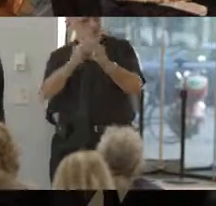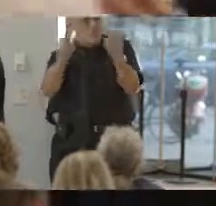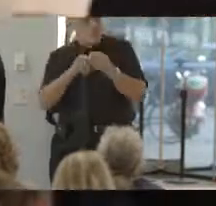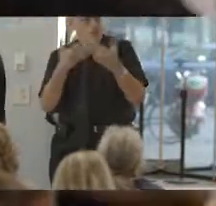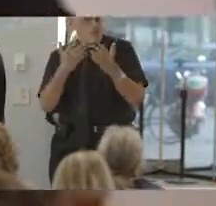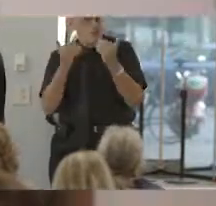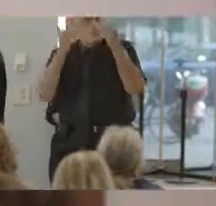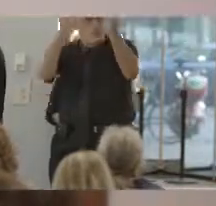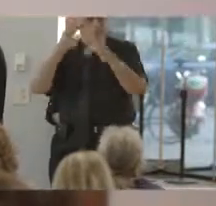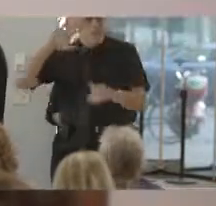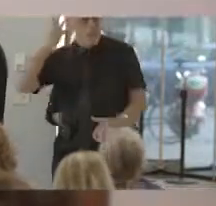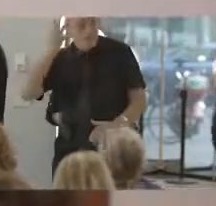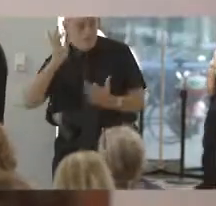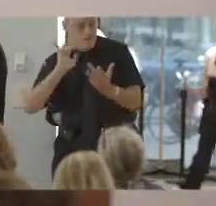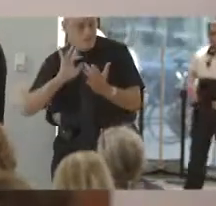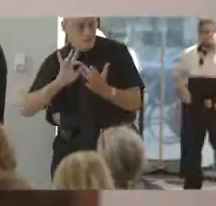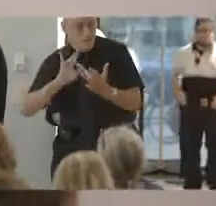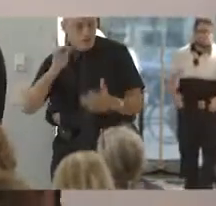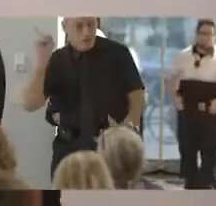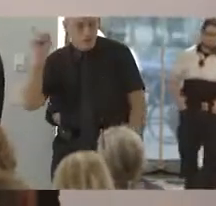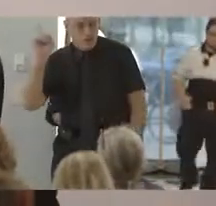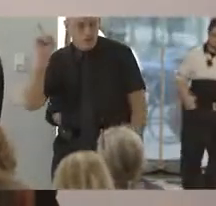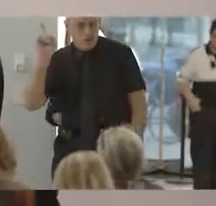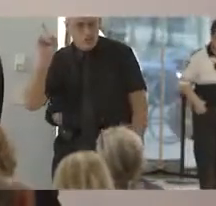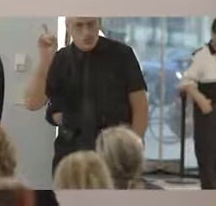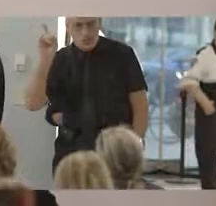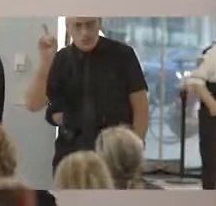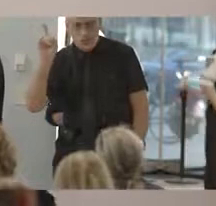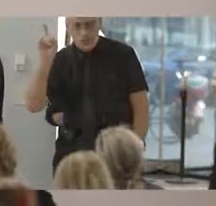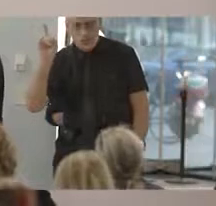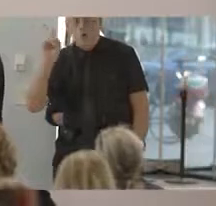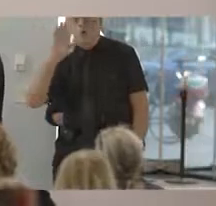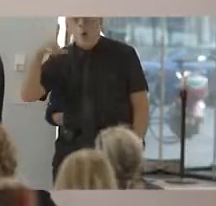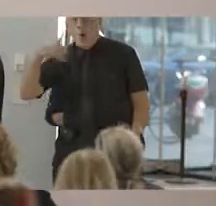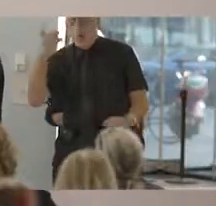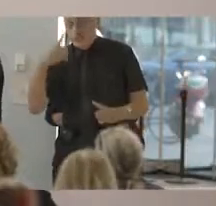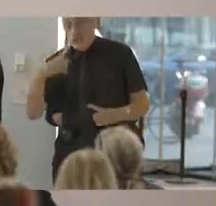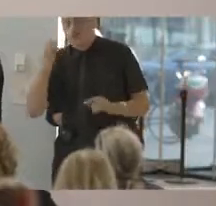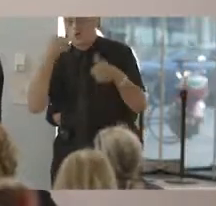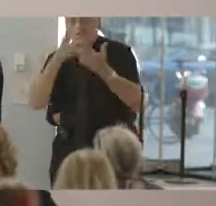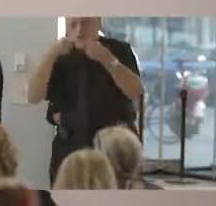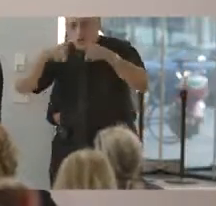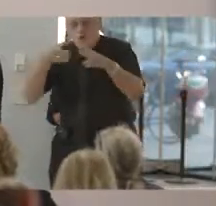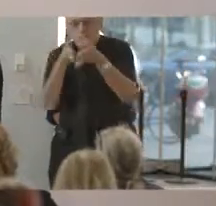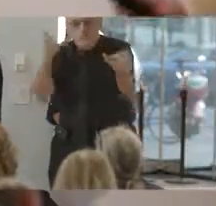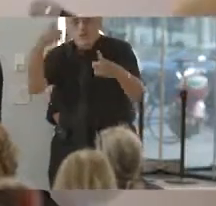Reach 5, and then those questions that you've had previously raised, we'll address during the general